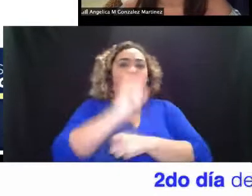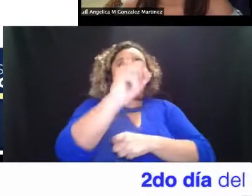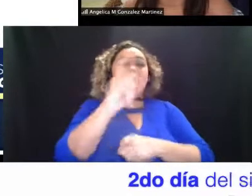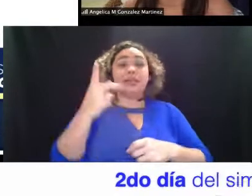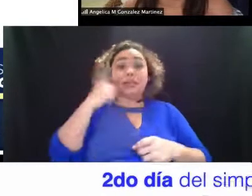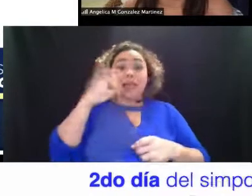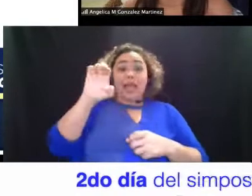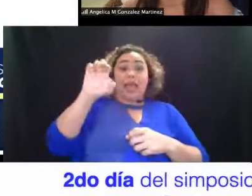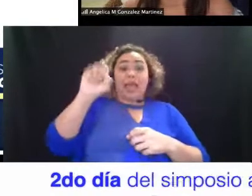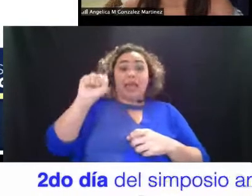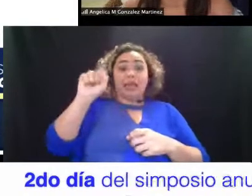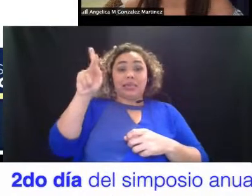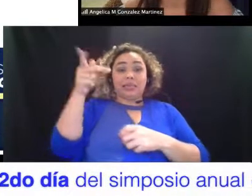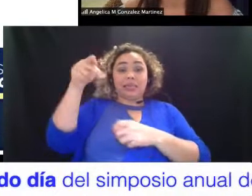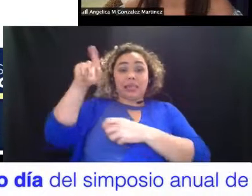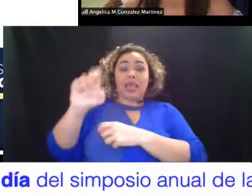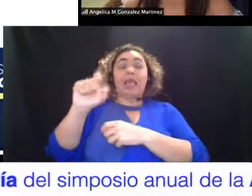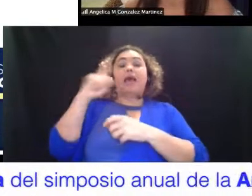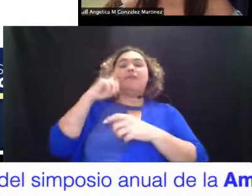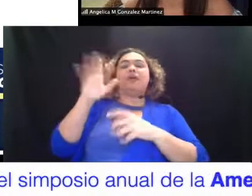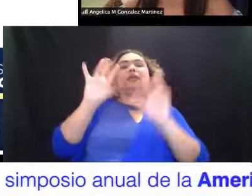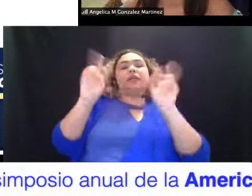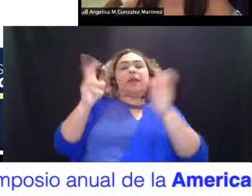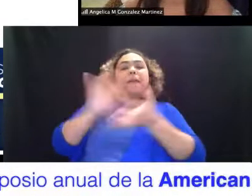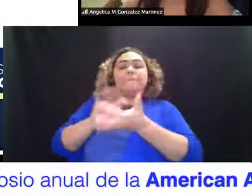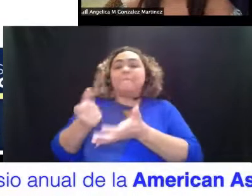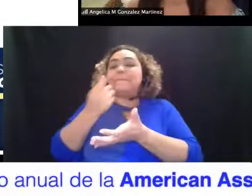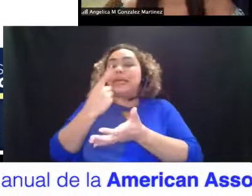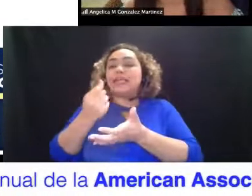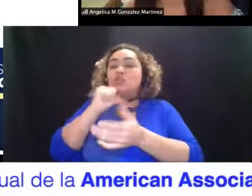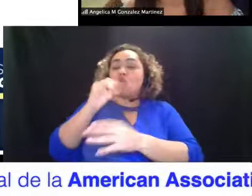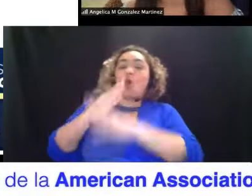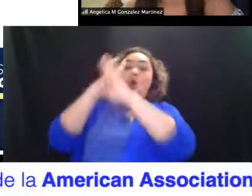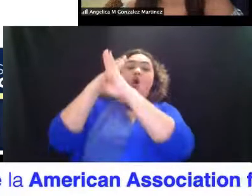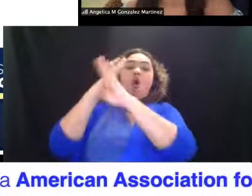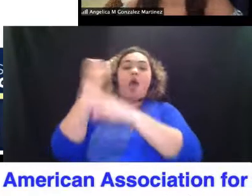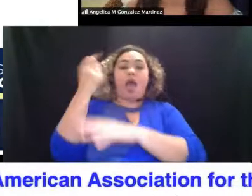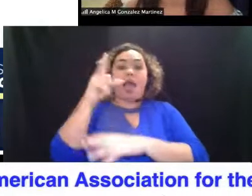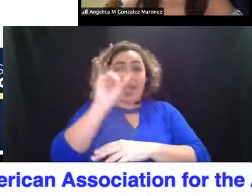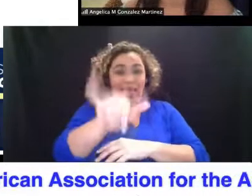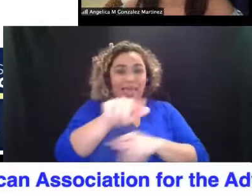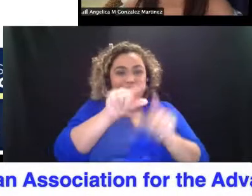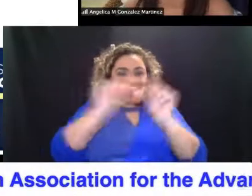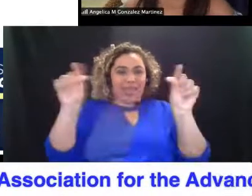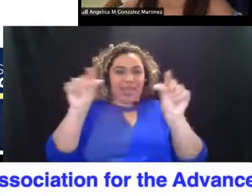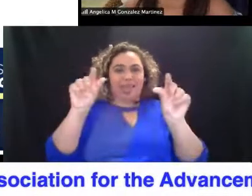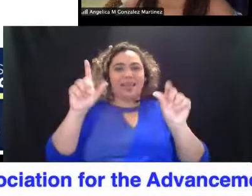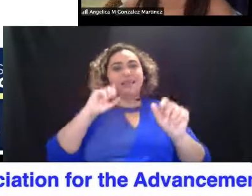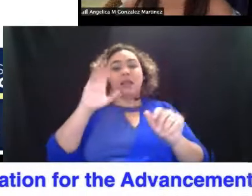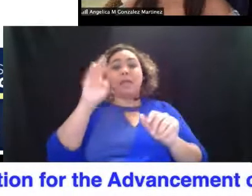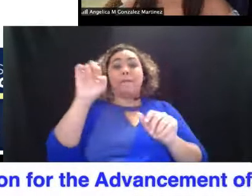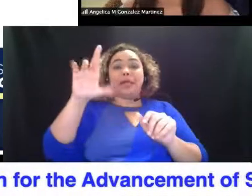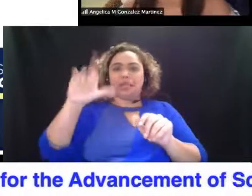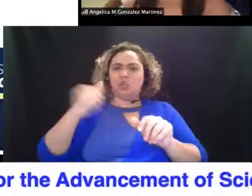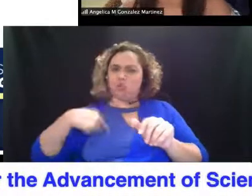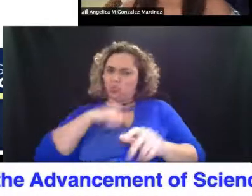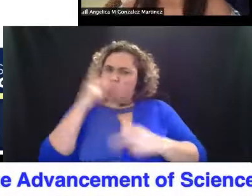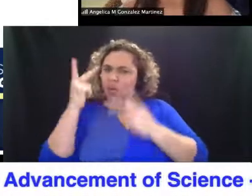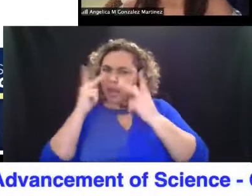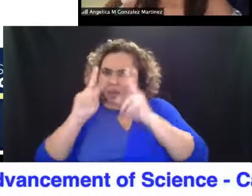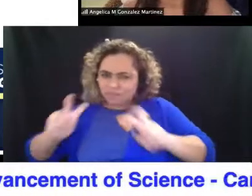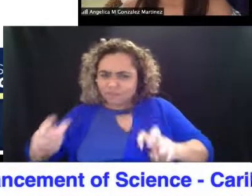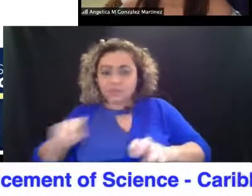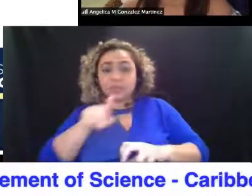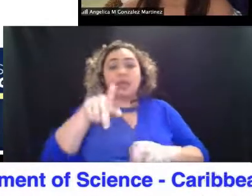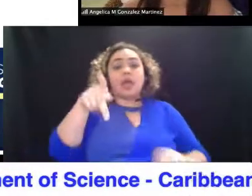means bacteria of the antibiotic-resistant emergent list, where Pseudomonas aeruginosa is your bacteria of interest.